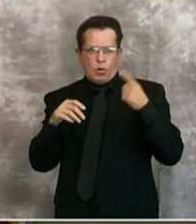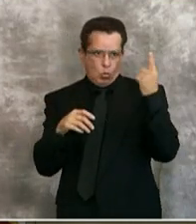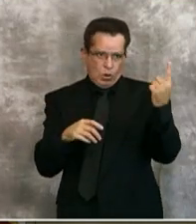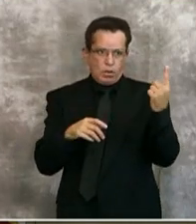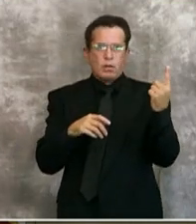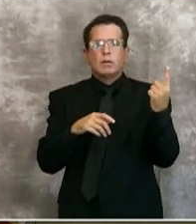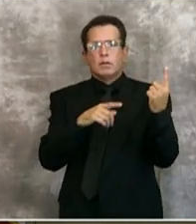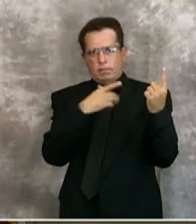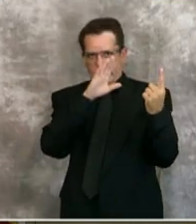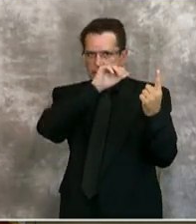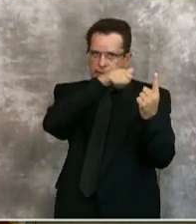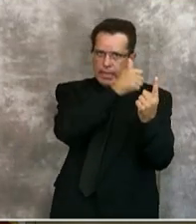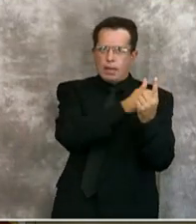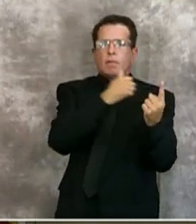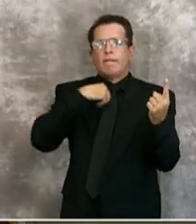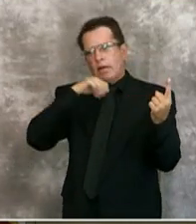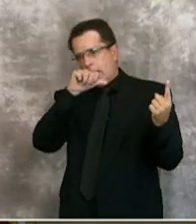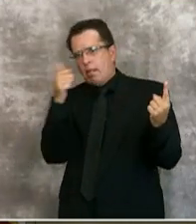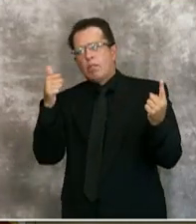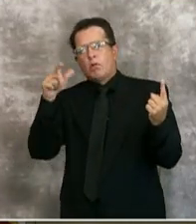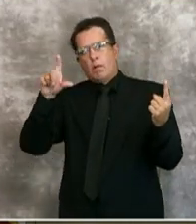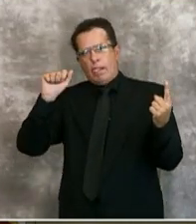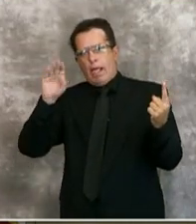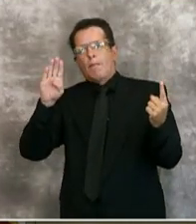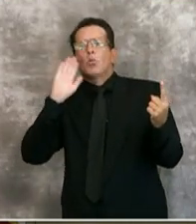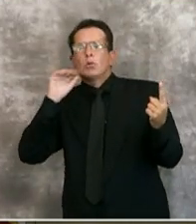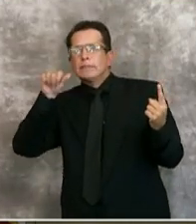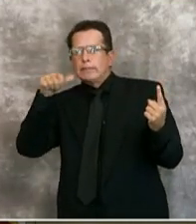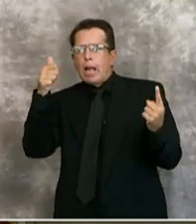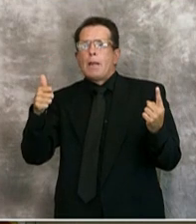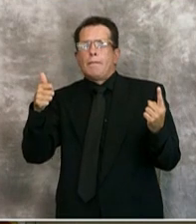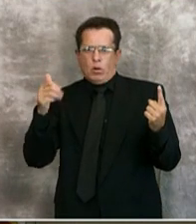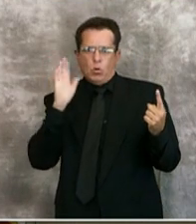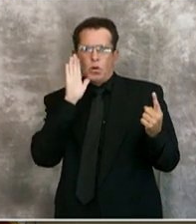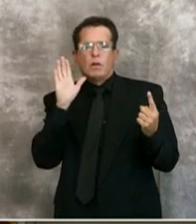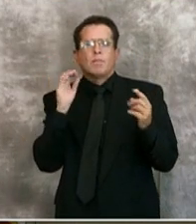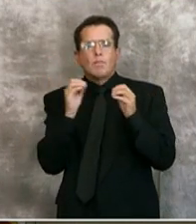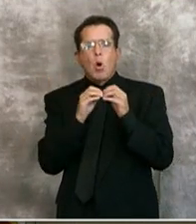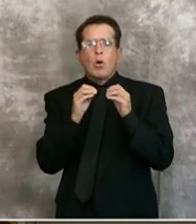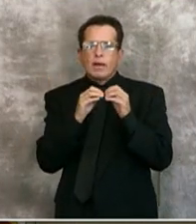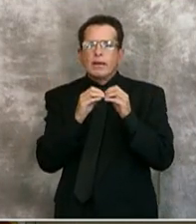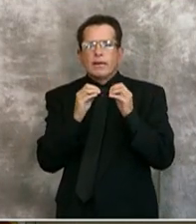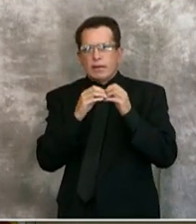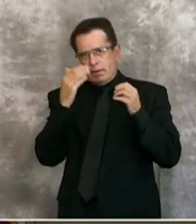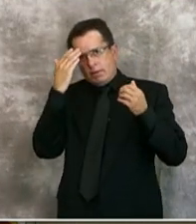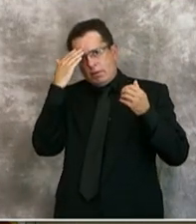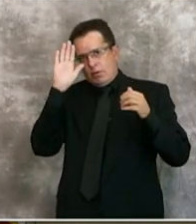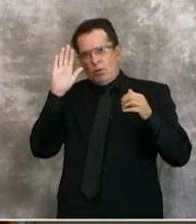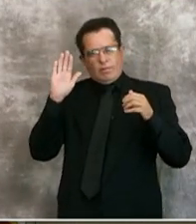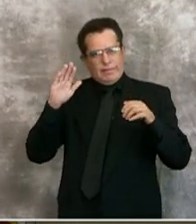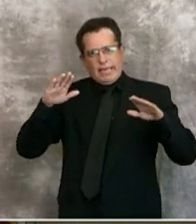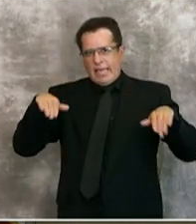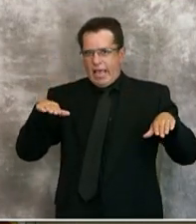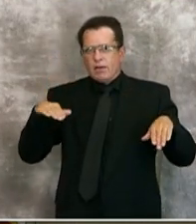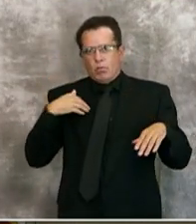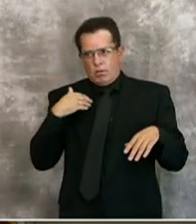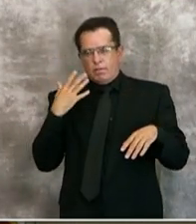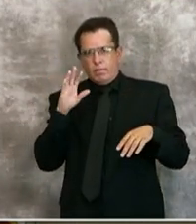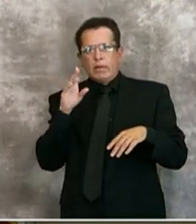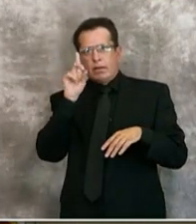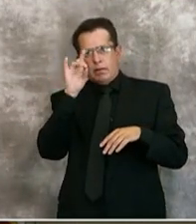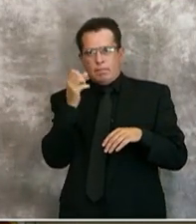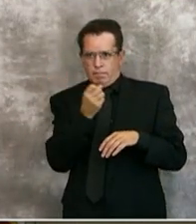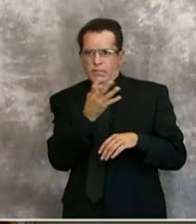site coming live, and then we'll just ramp up as quickly as we can with the county to make that available in other sites. We've already provided a number